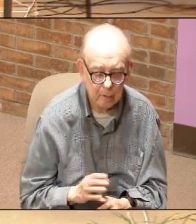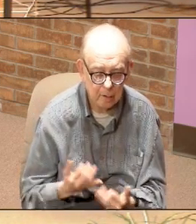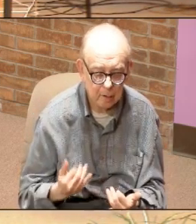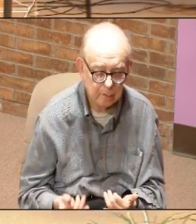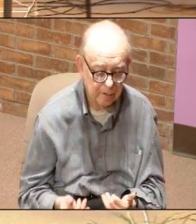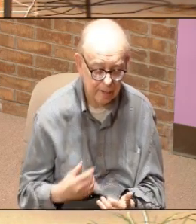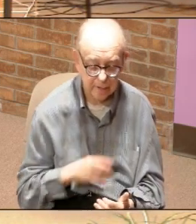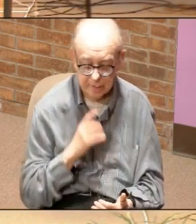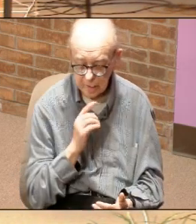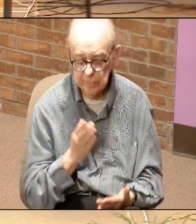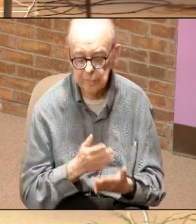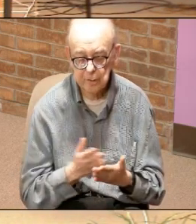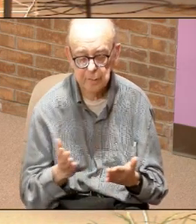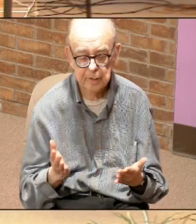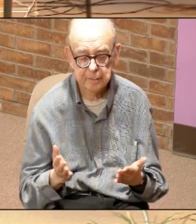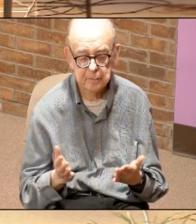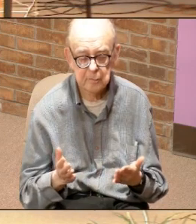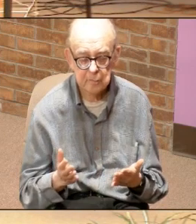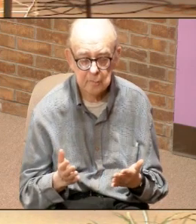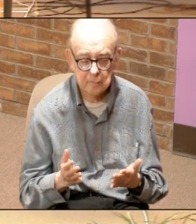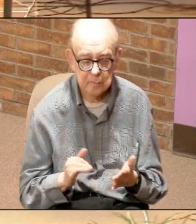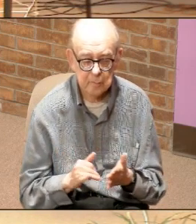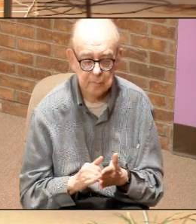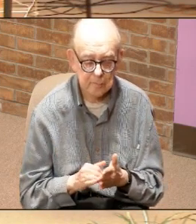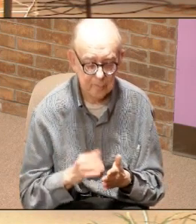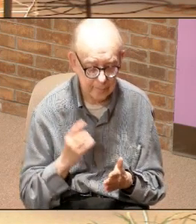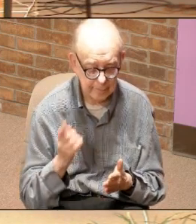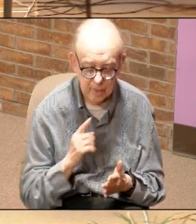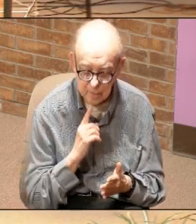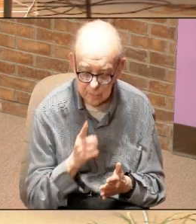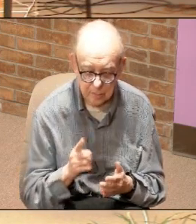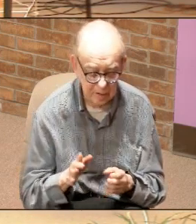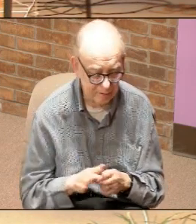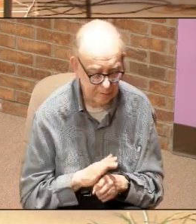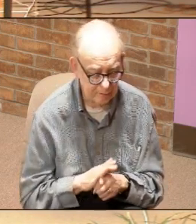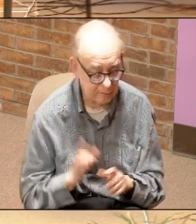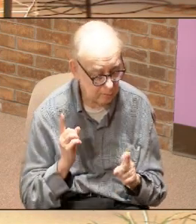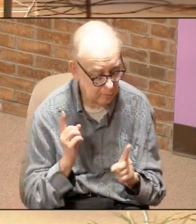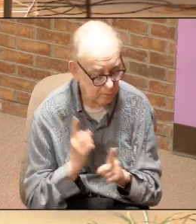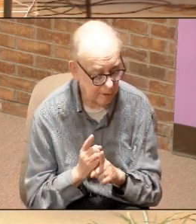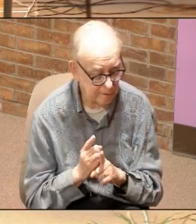Now, I can tell you something that I think is absolutely correct.